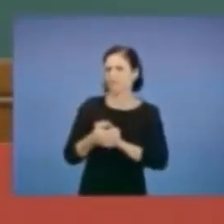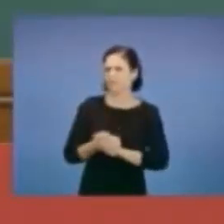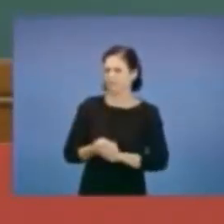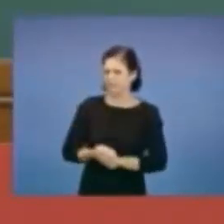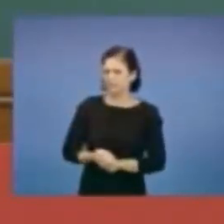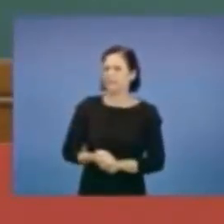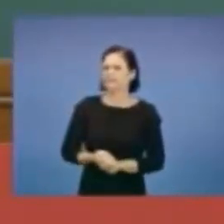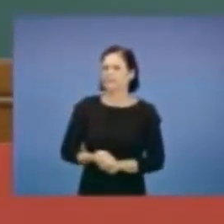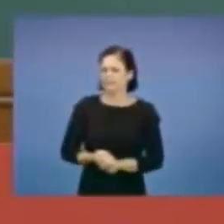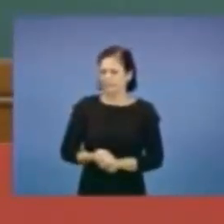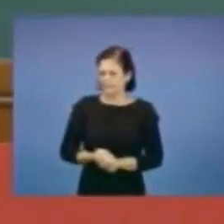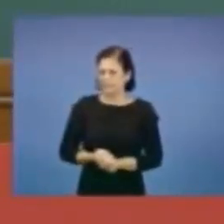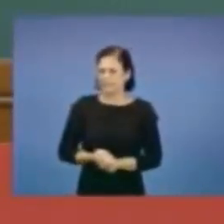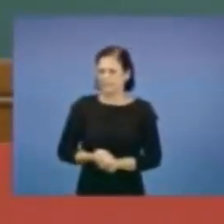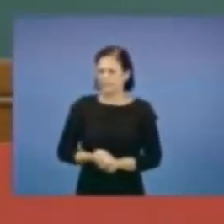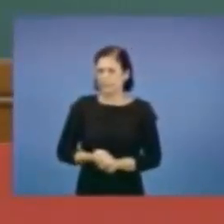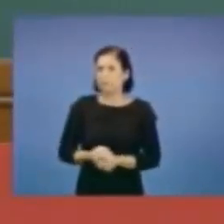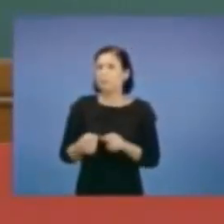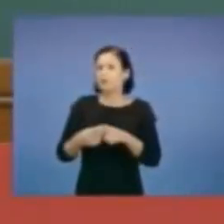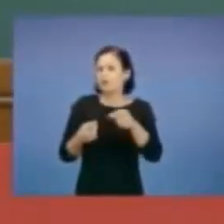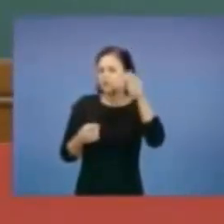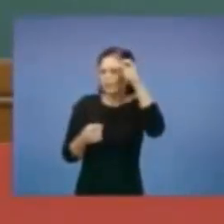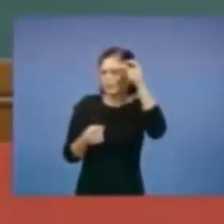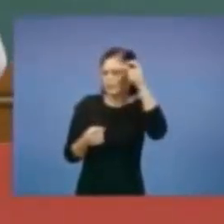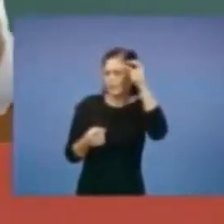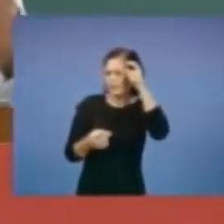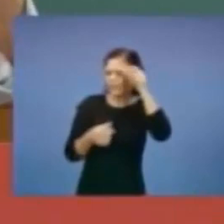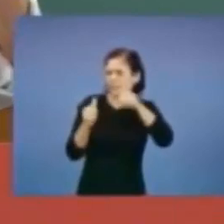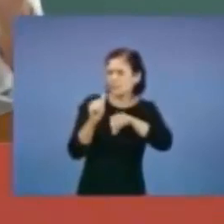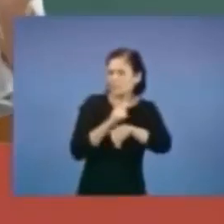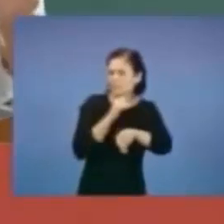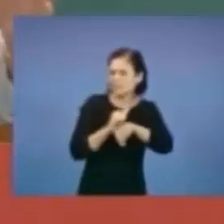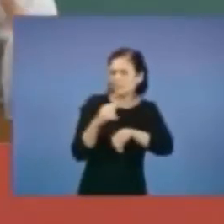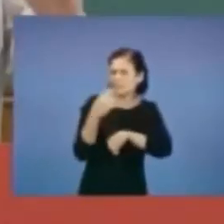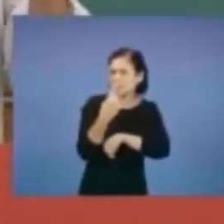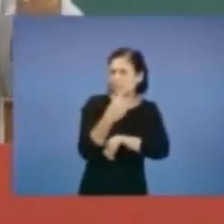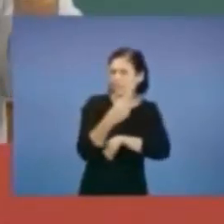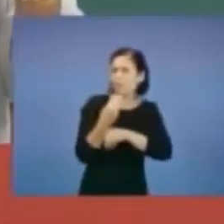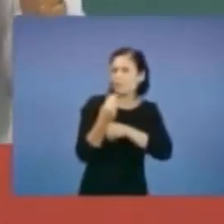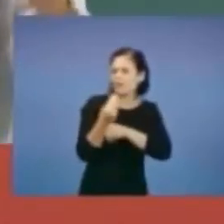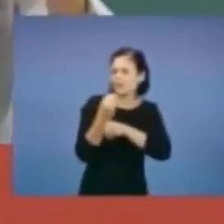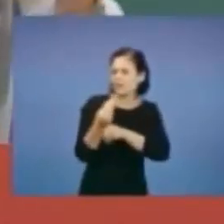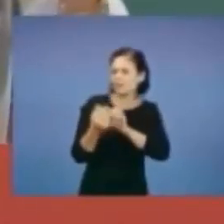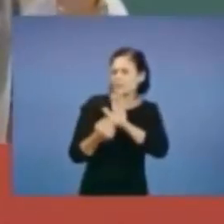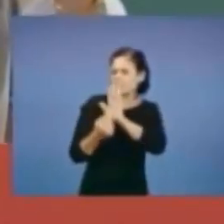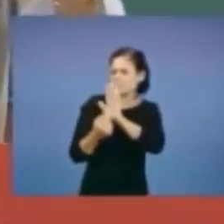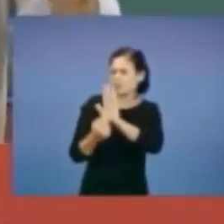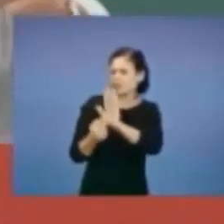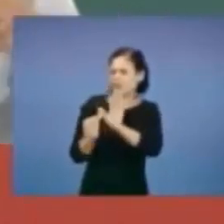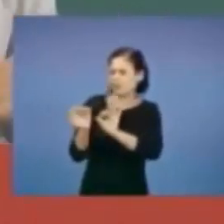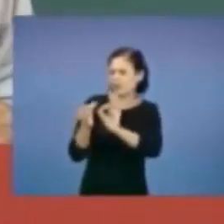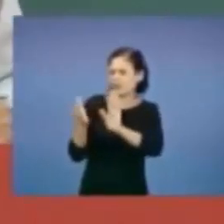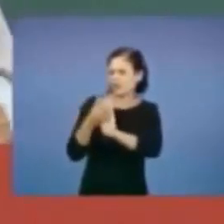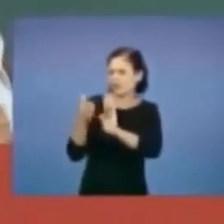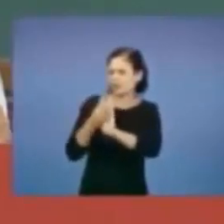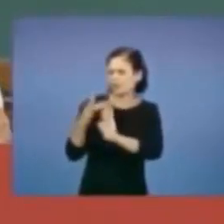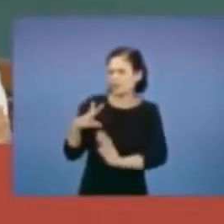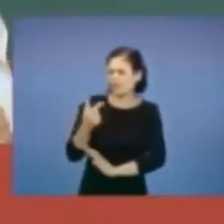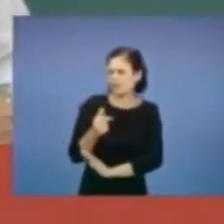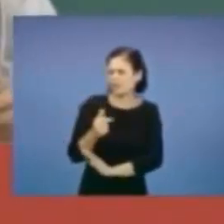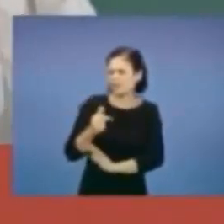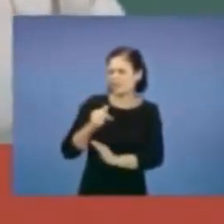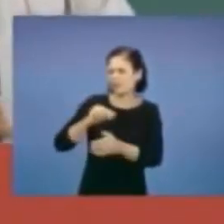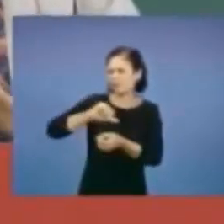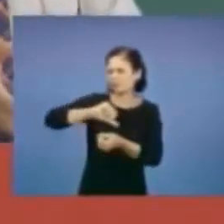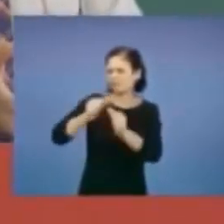prophet. All the work that the enemy that did was to remove the